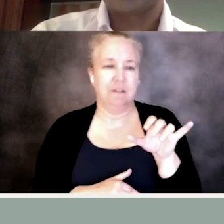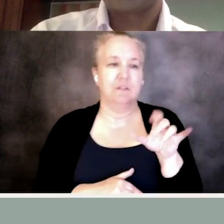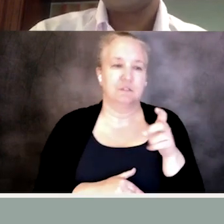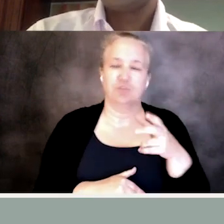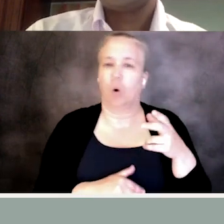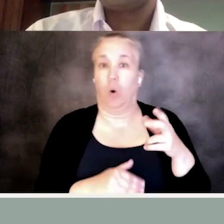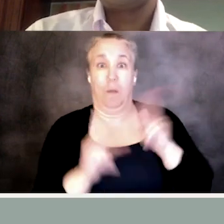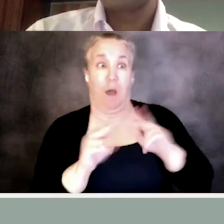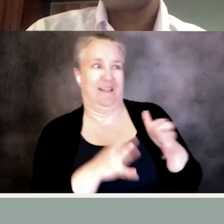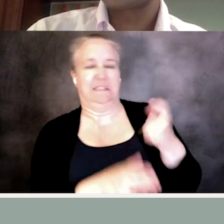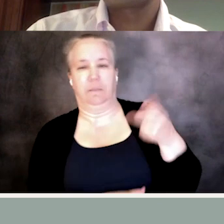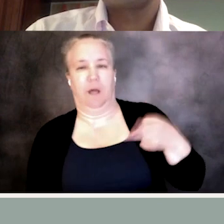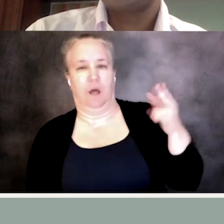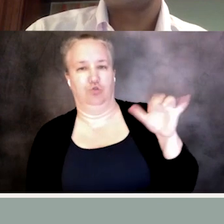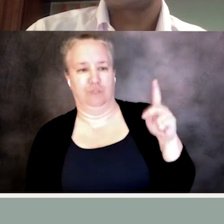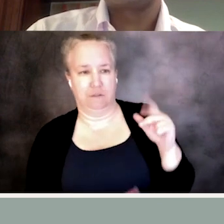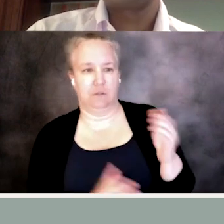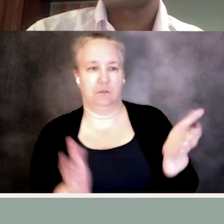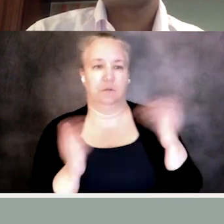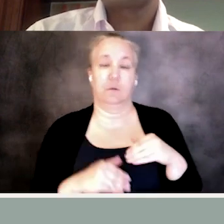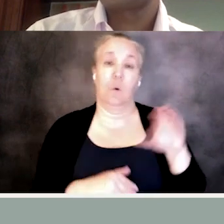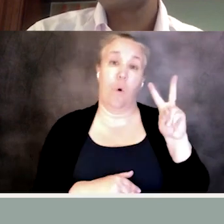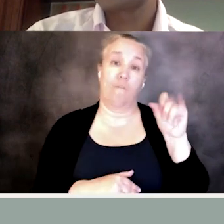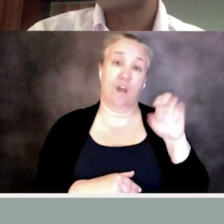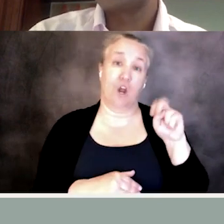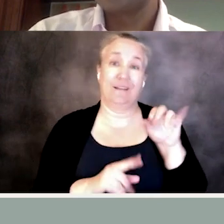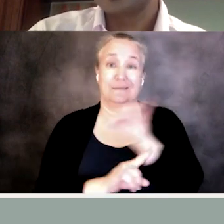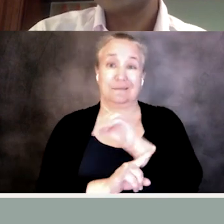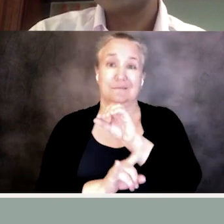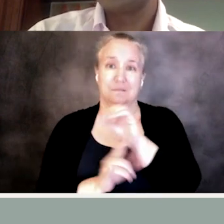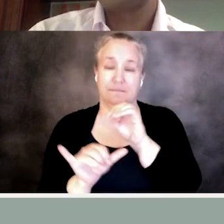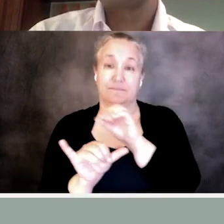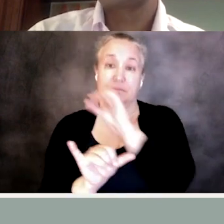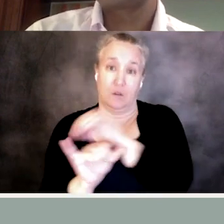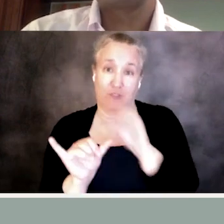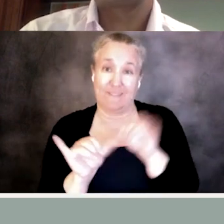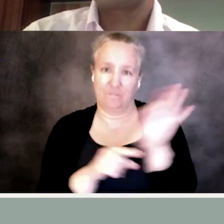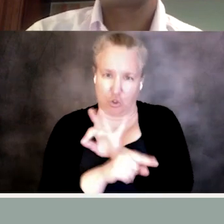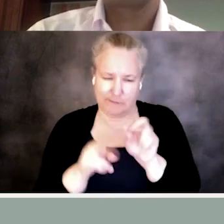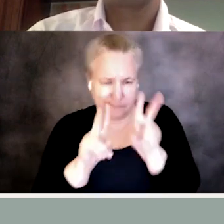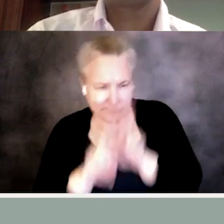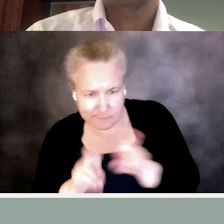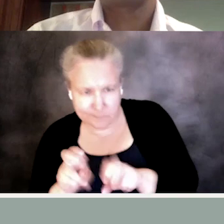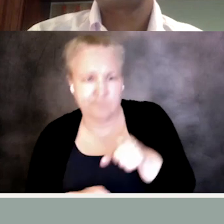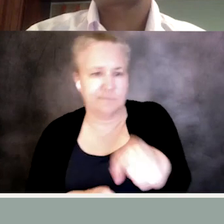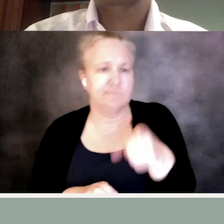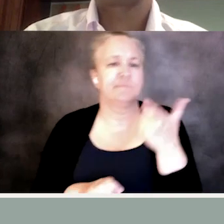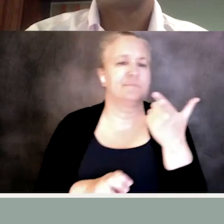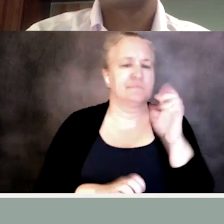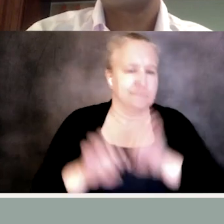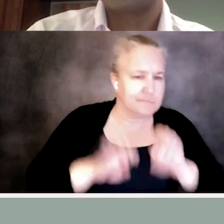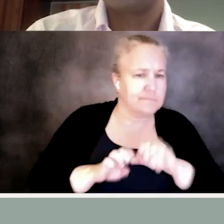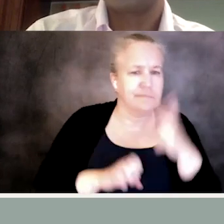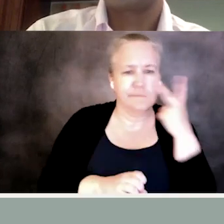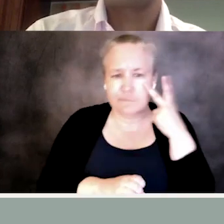population. Ovarian function was evaluated and patients were randomized 1-to-1 to receive tamoxifen or tamoxifen